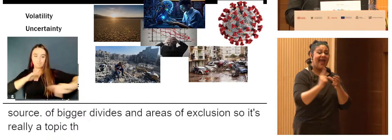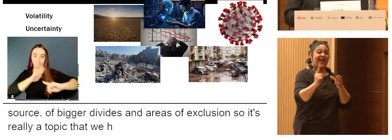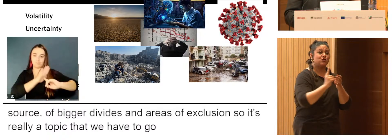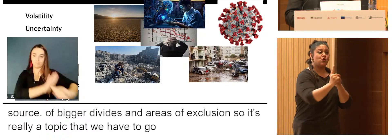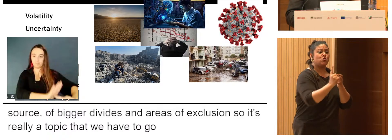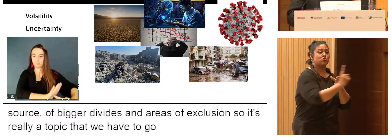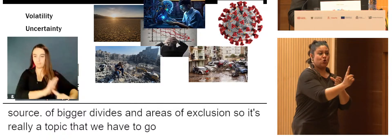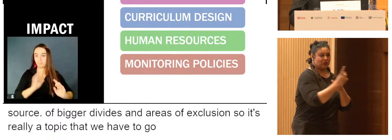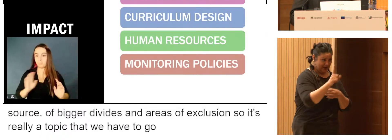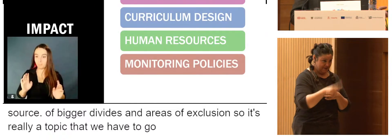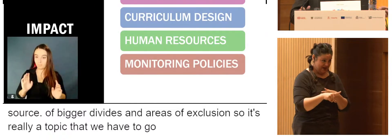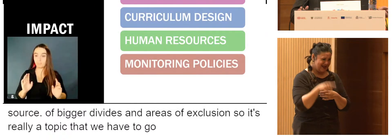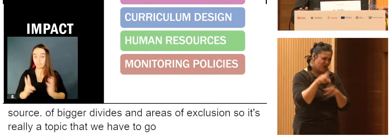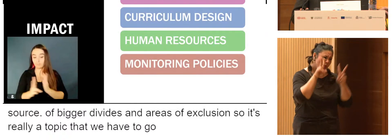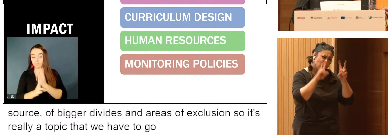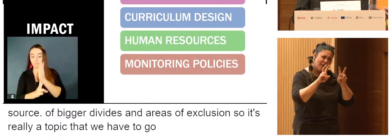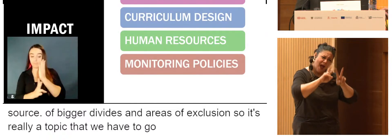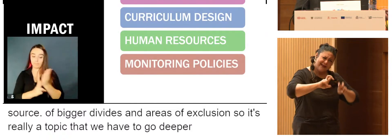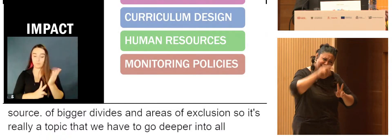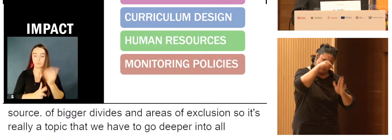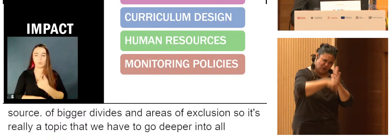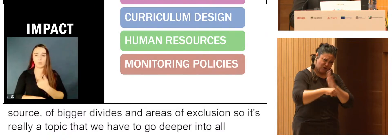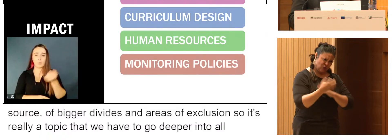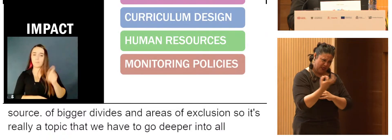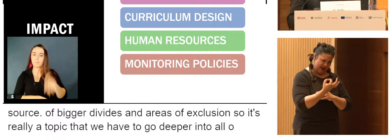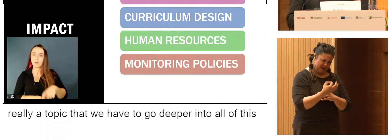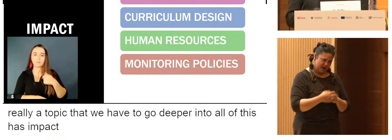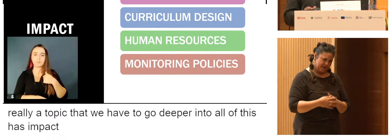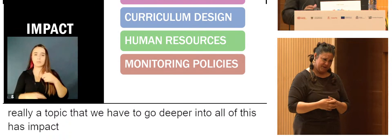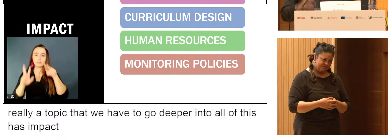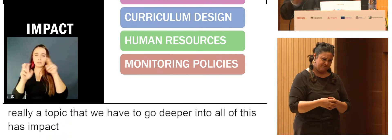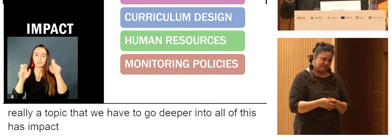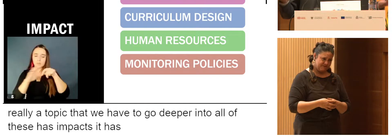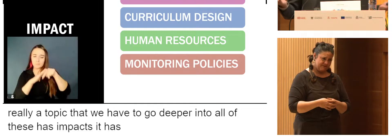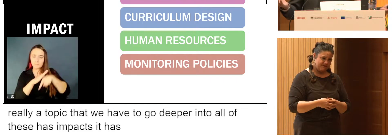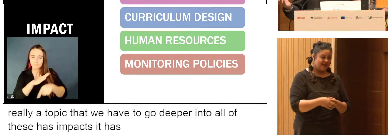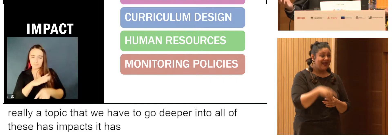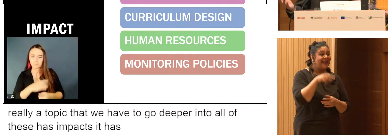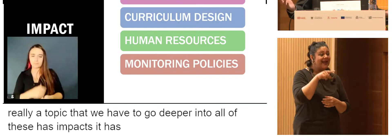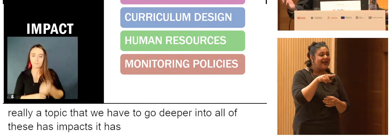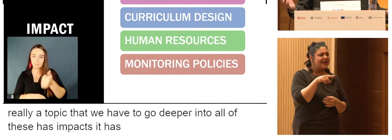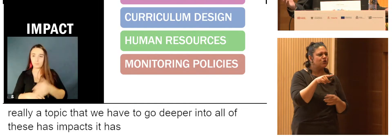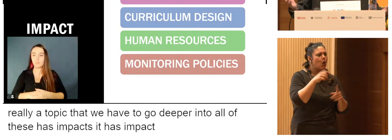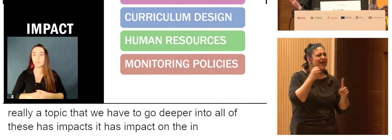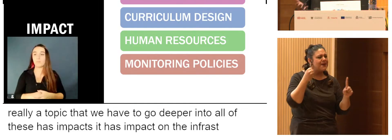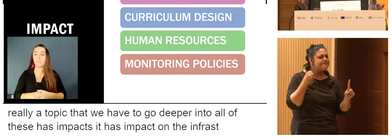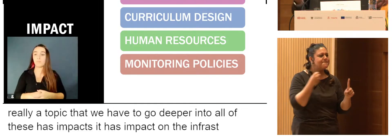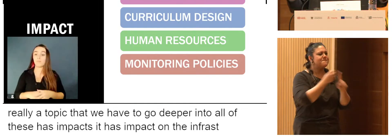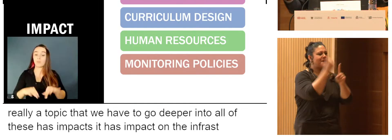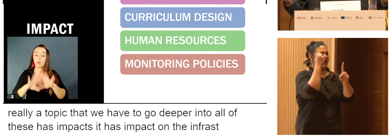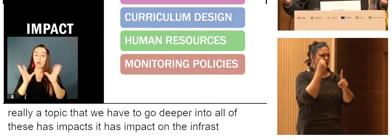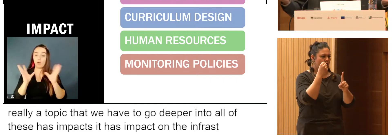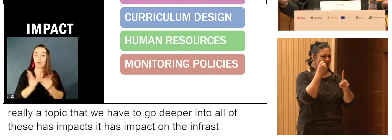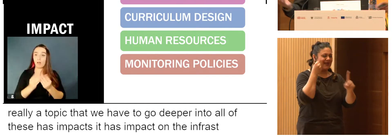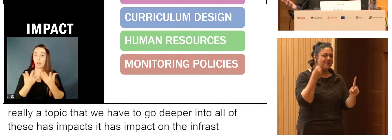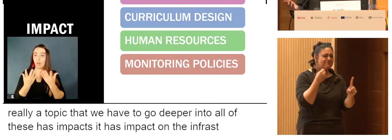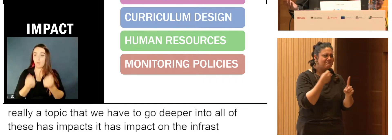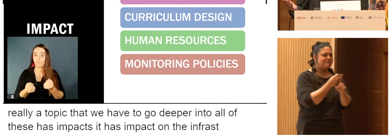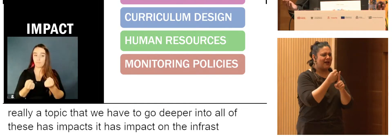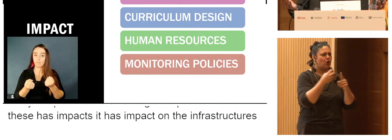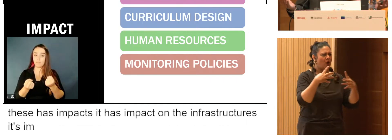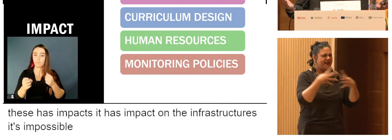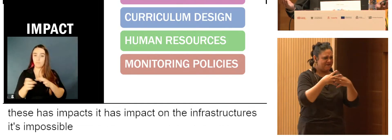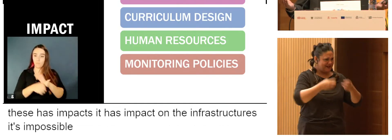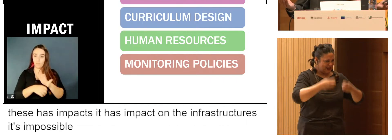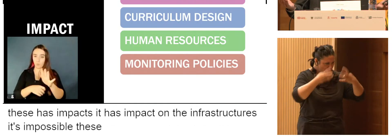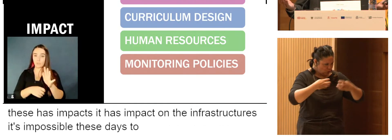deeper into. All of this has impacts. It has impact on the infrastructures. It's impossible these days